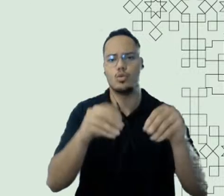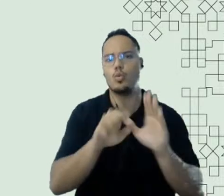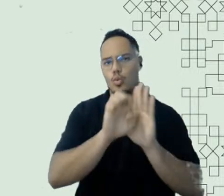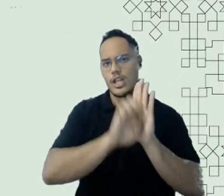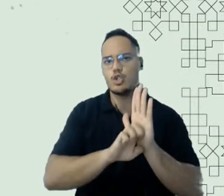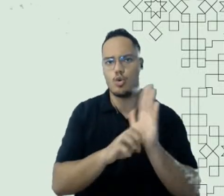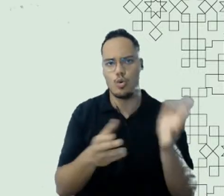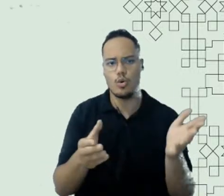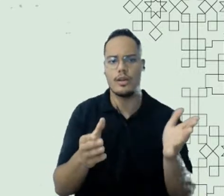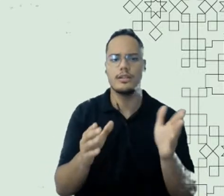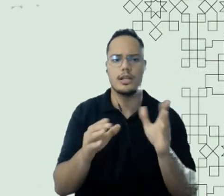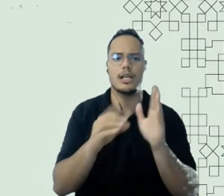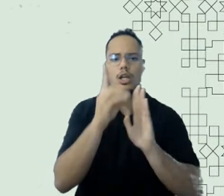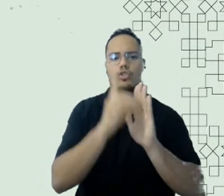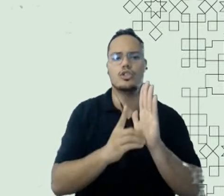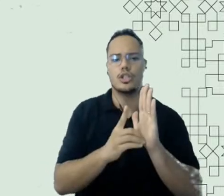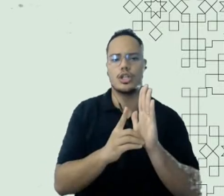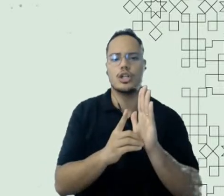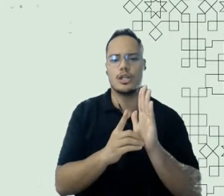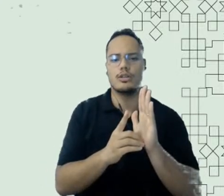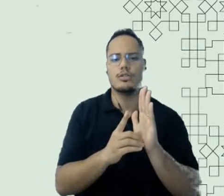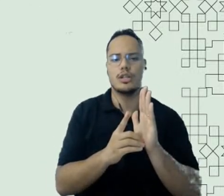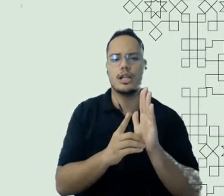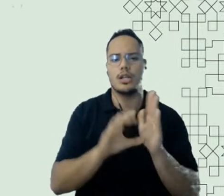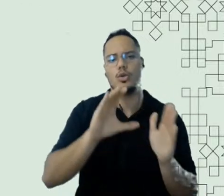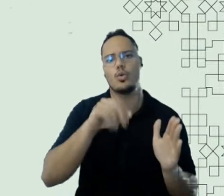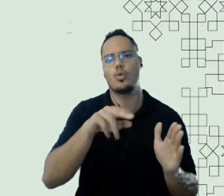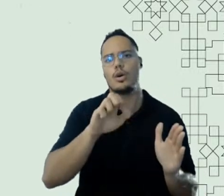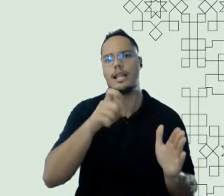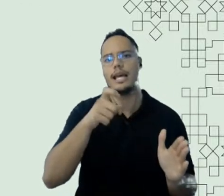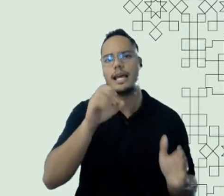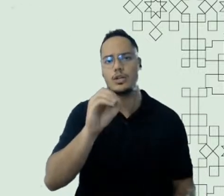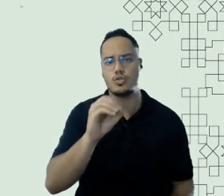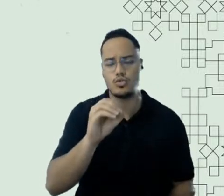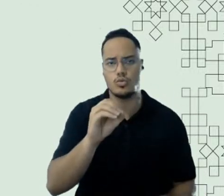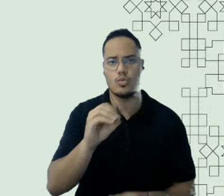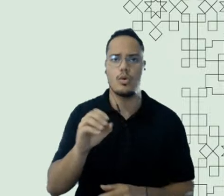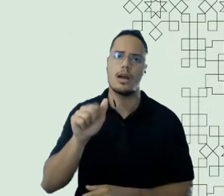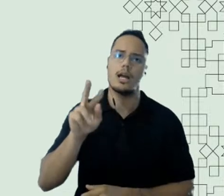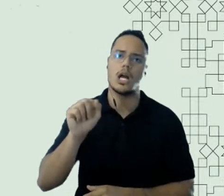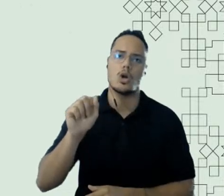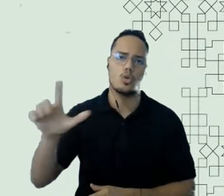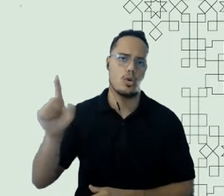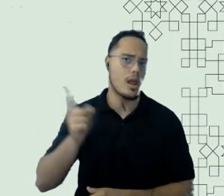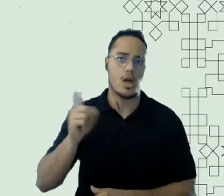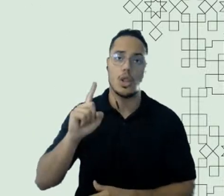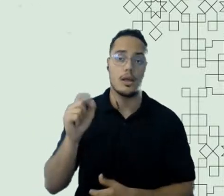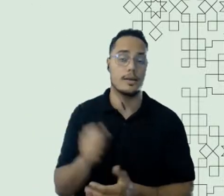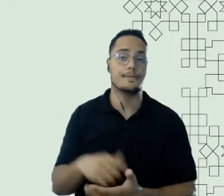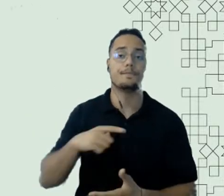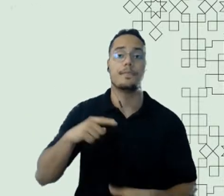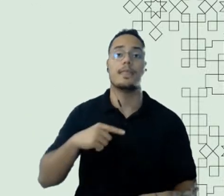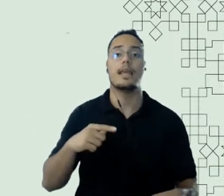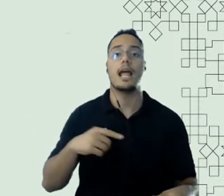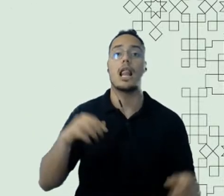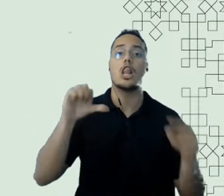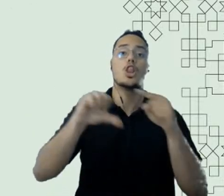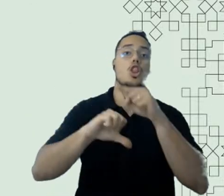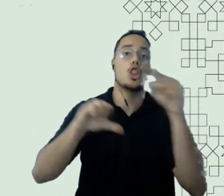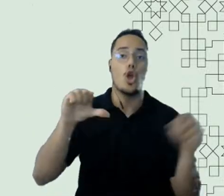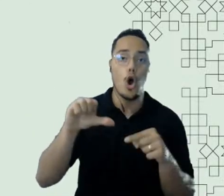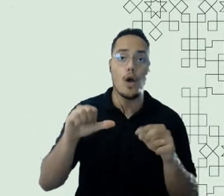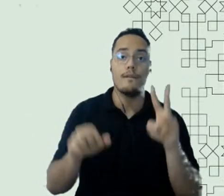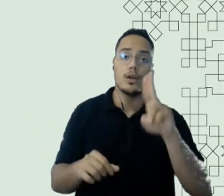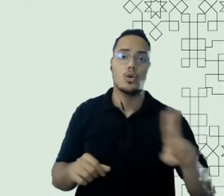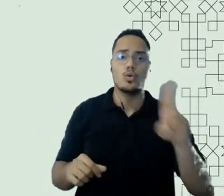cover only online uses of press publications, so press articles, and that has a very limited duration of 2 years